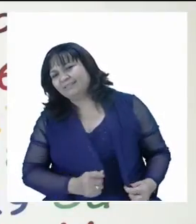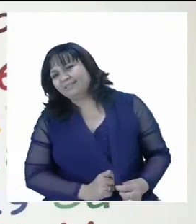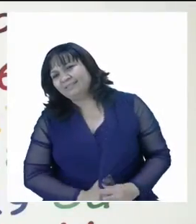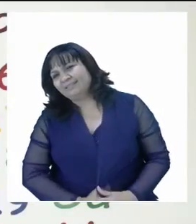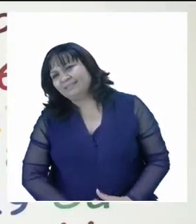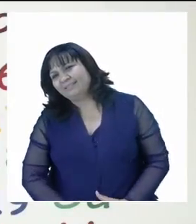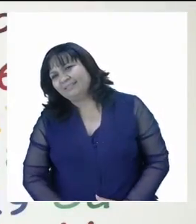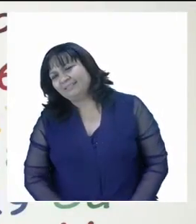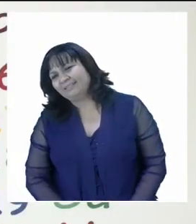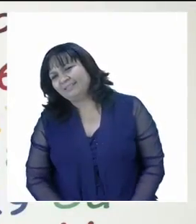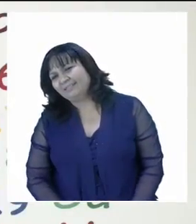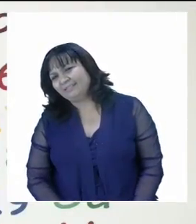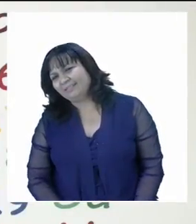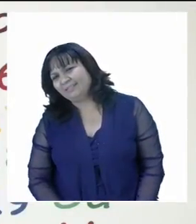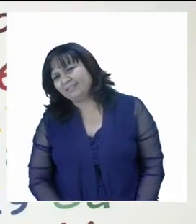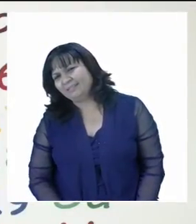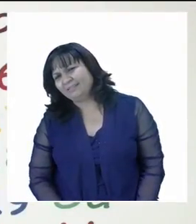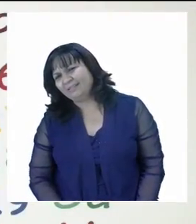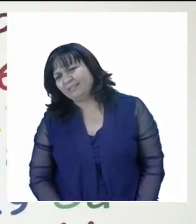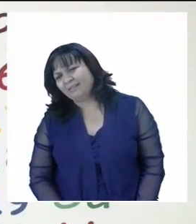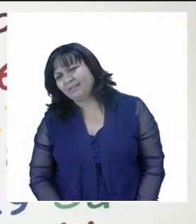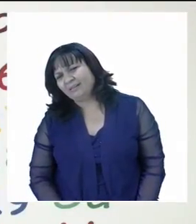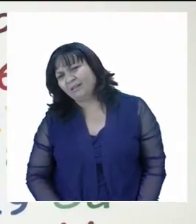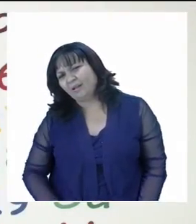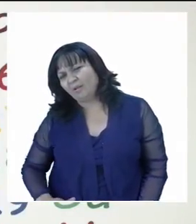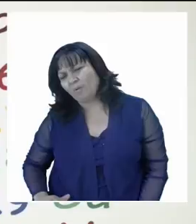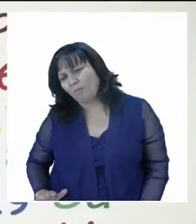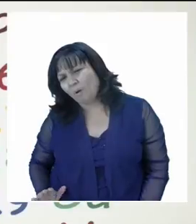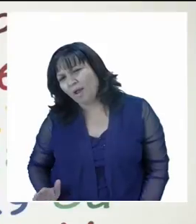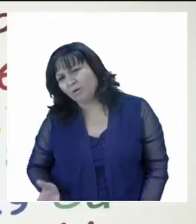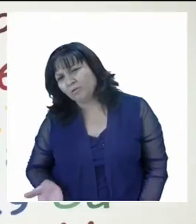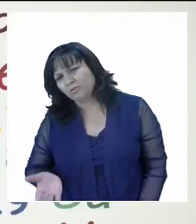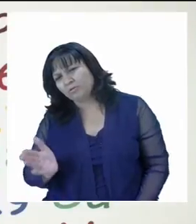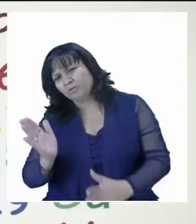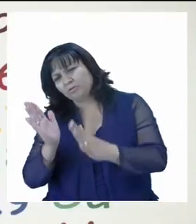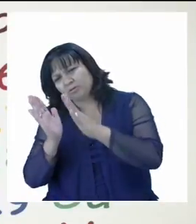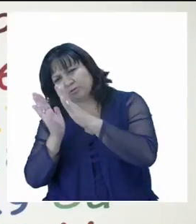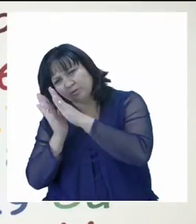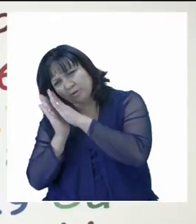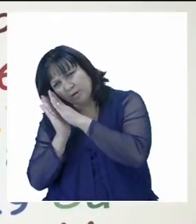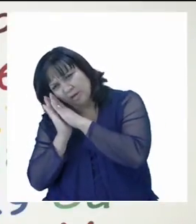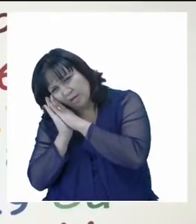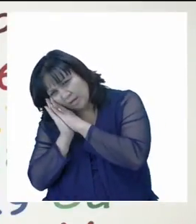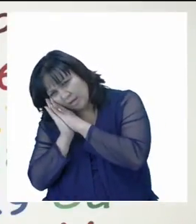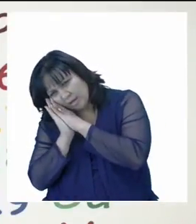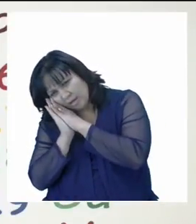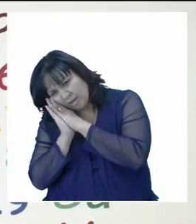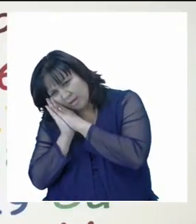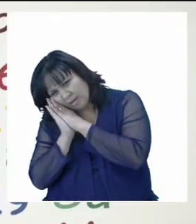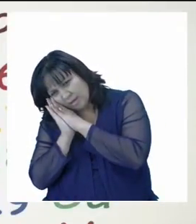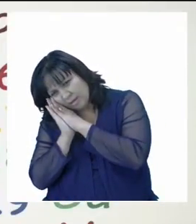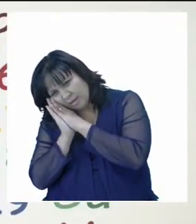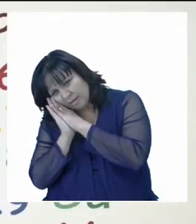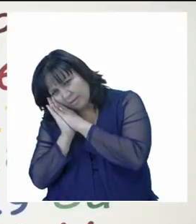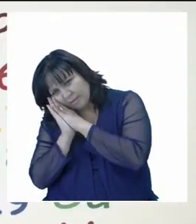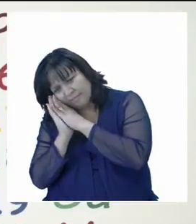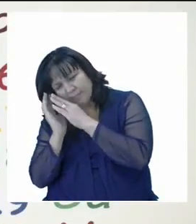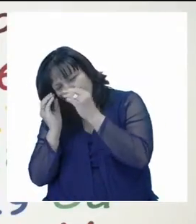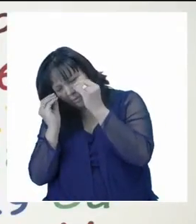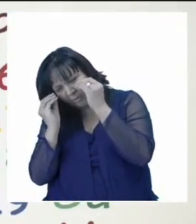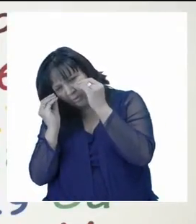And then we are closing our eyes